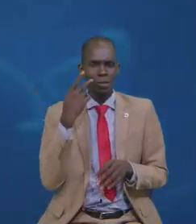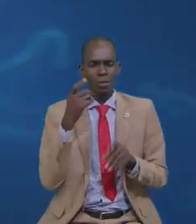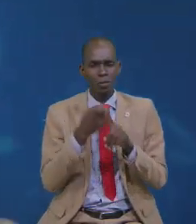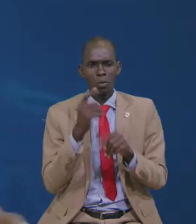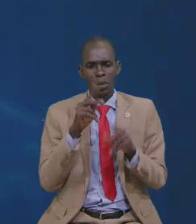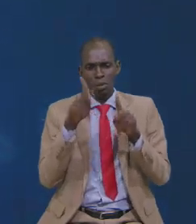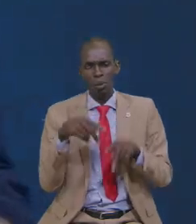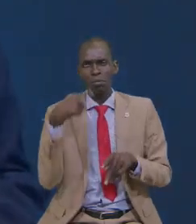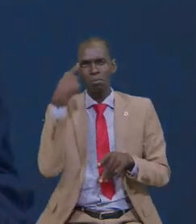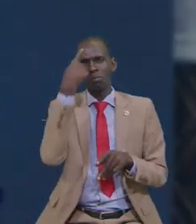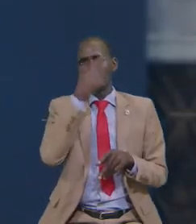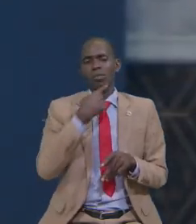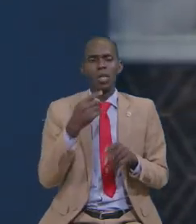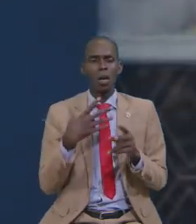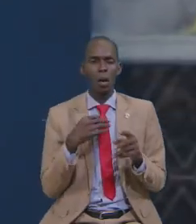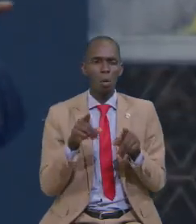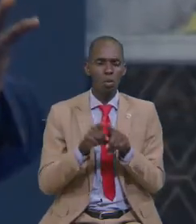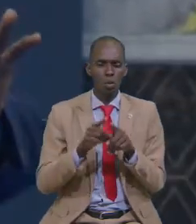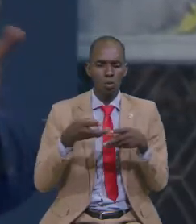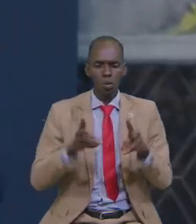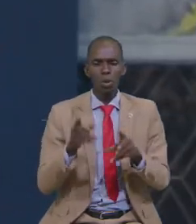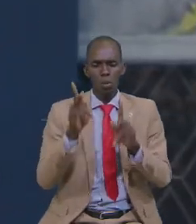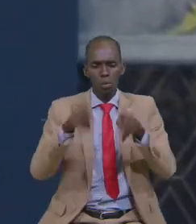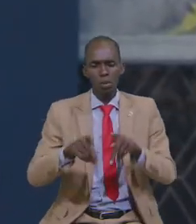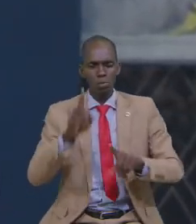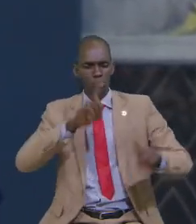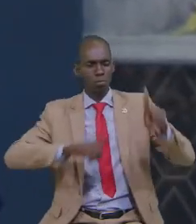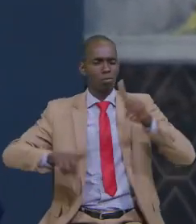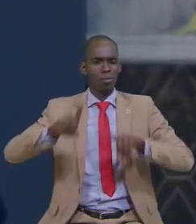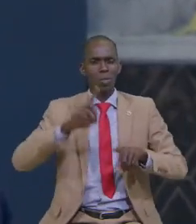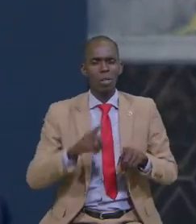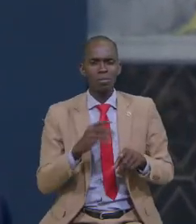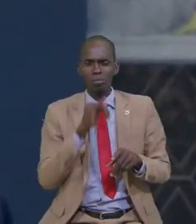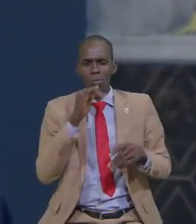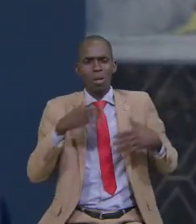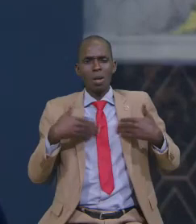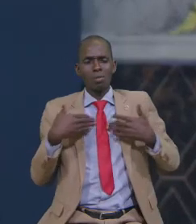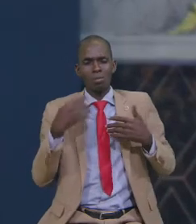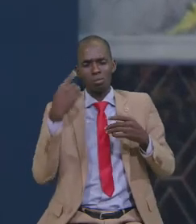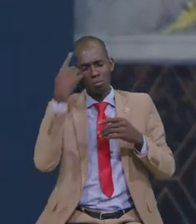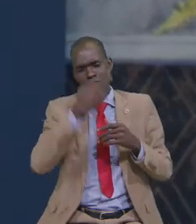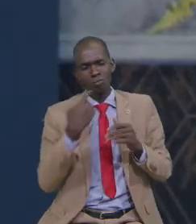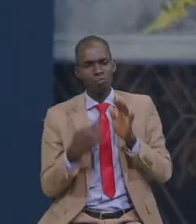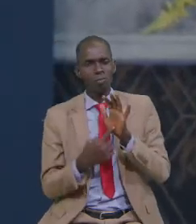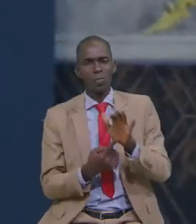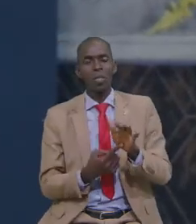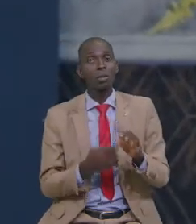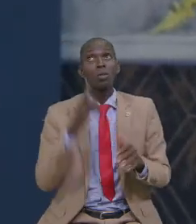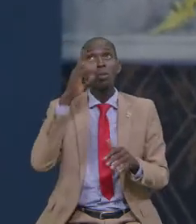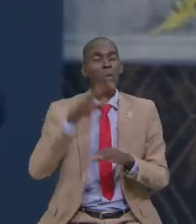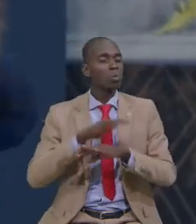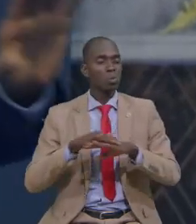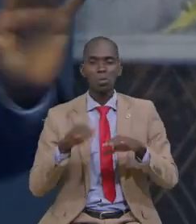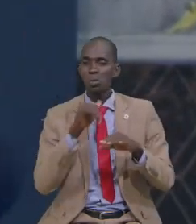of the language, he's giving you grudgingly. God doesn't do that. He doesn't